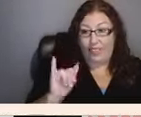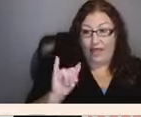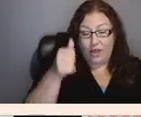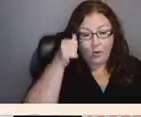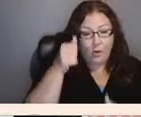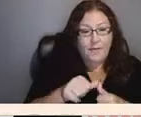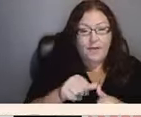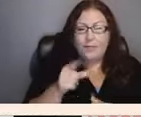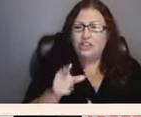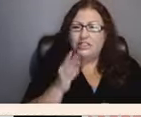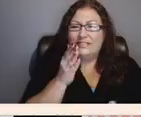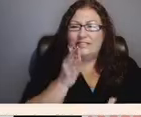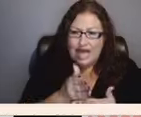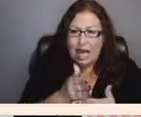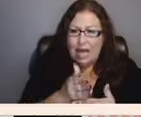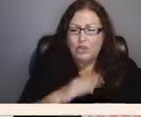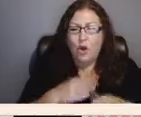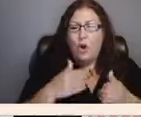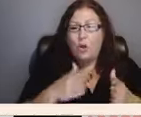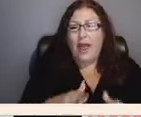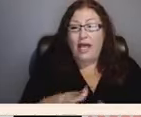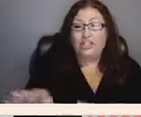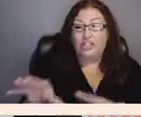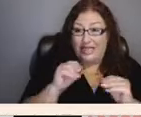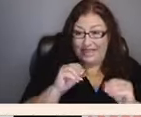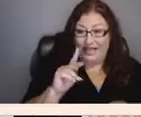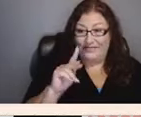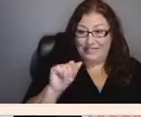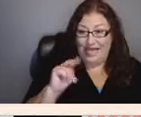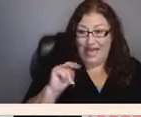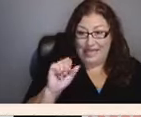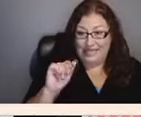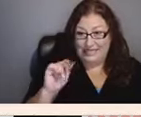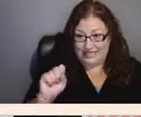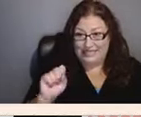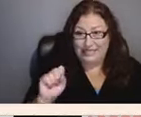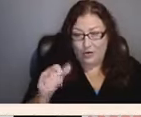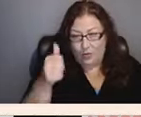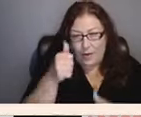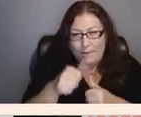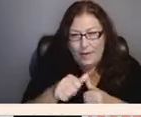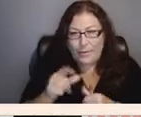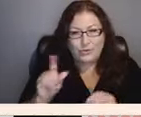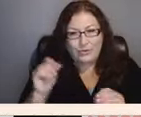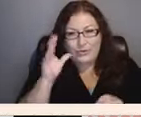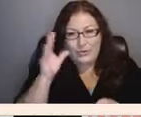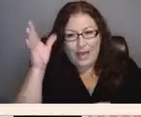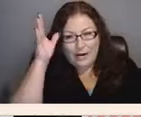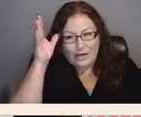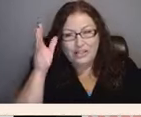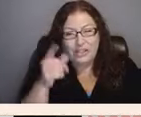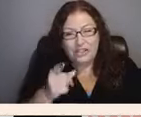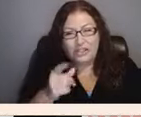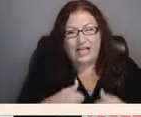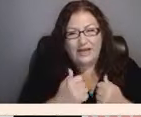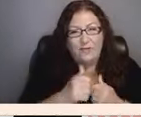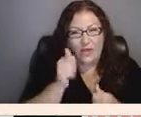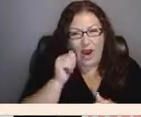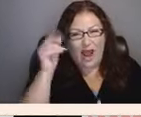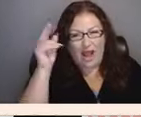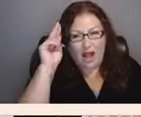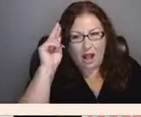stops off on her way. She leaves Kansas. She was an orphan, remember? So she was with her aunt and uncle. And